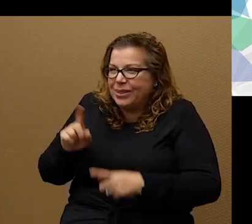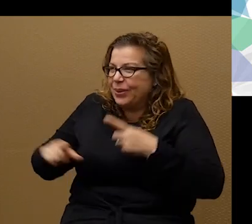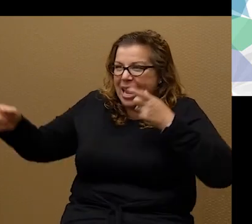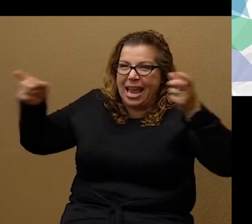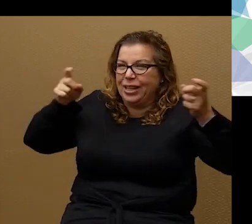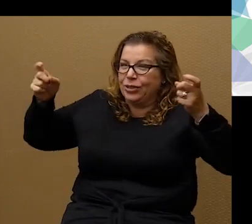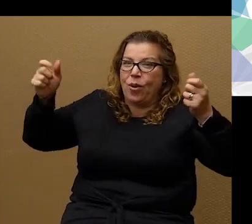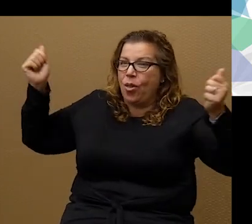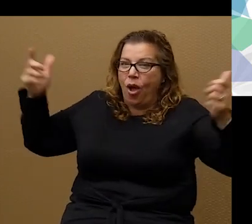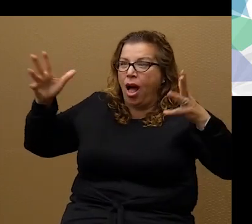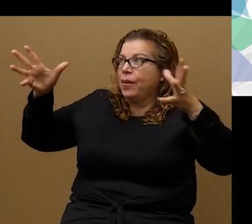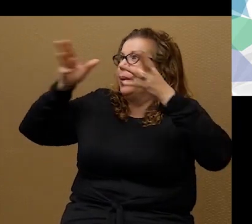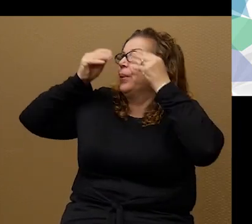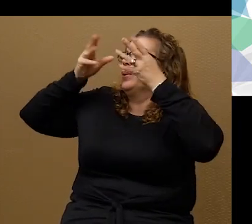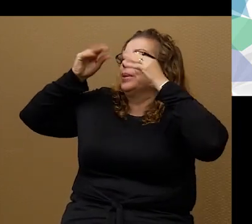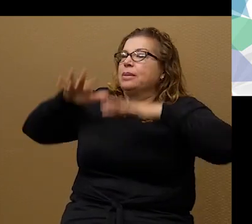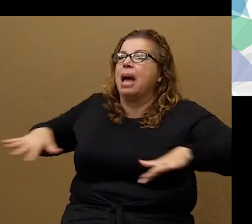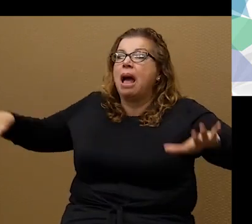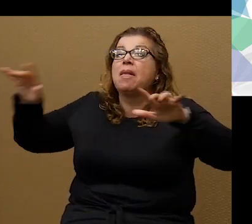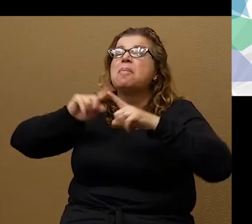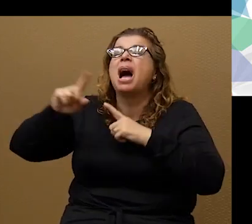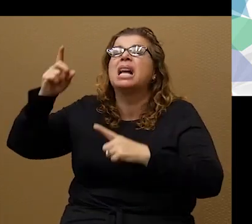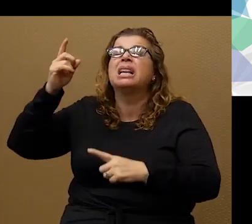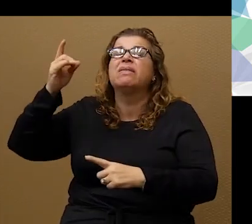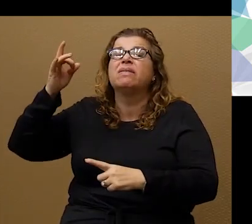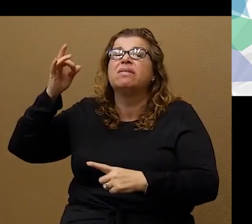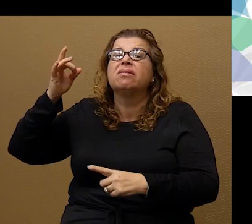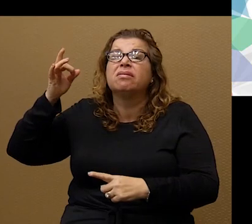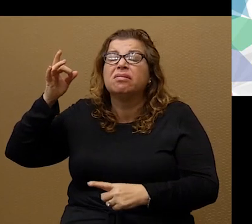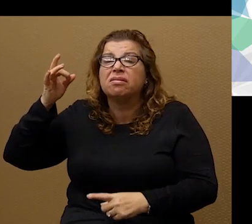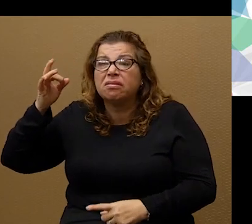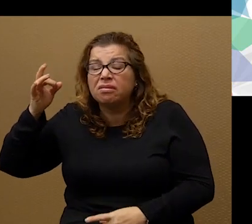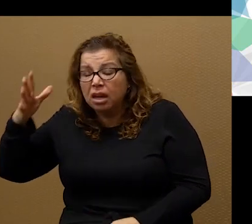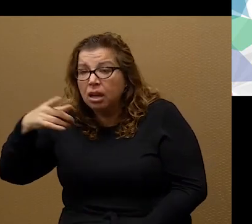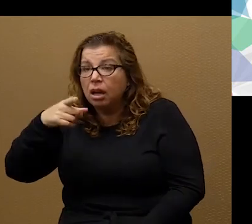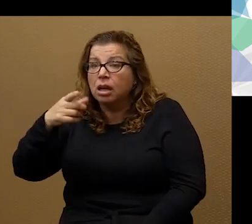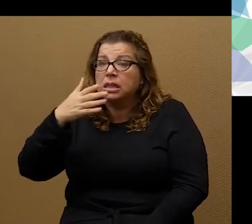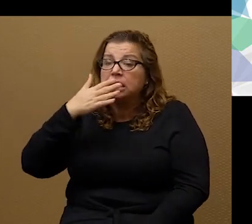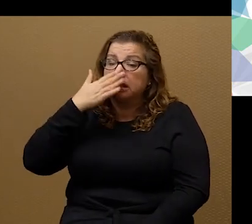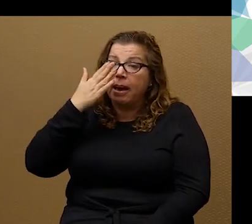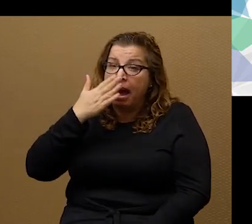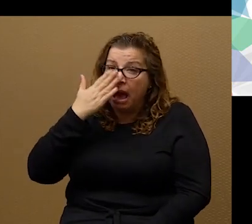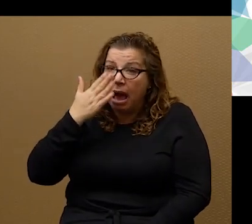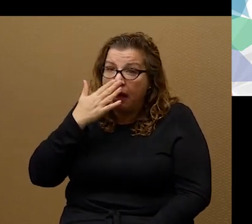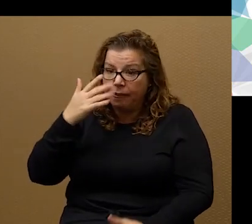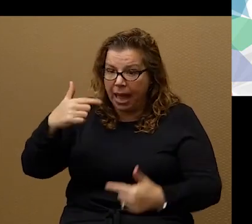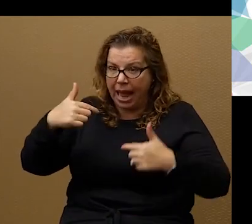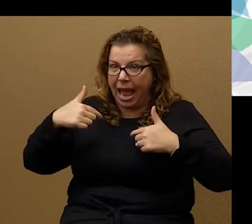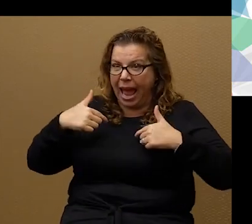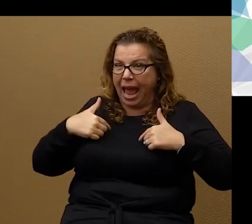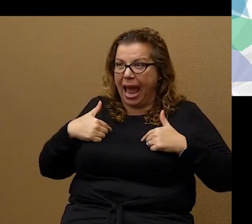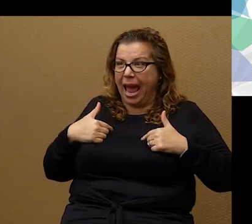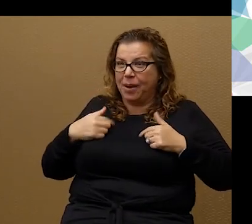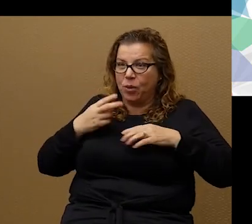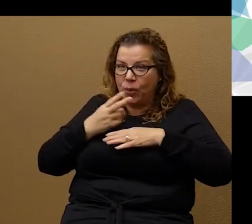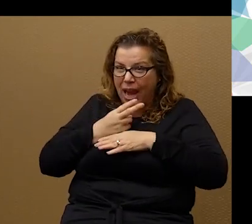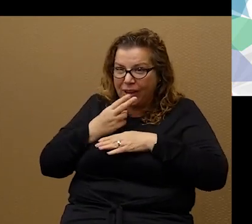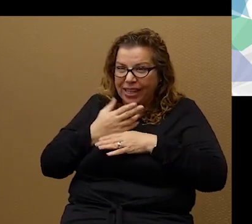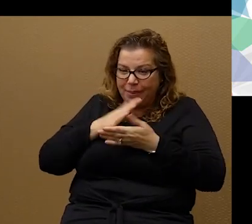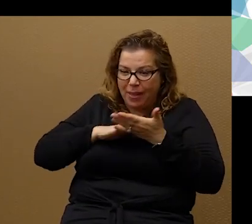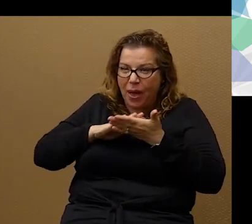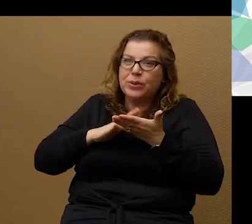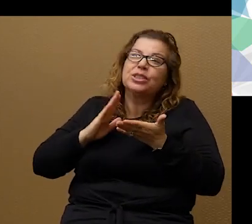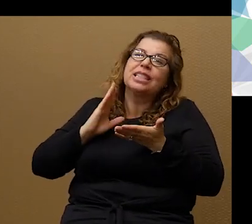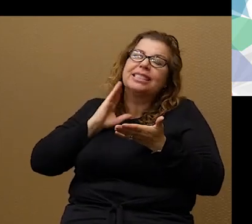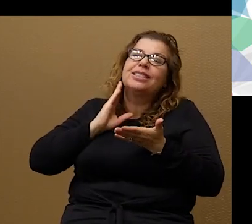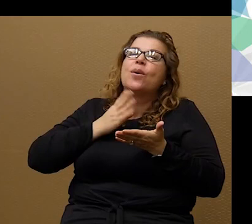control. But if it's something aversive that they're smelling that's maybe on you or your room or your perfume